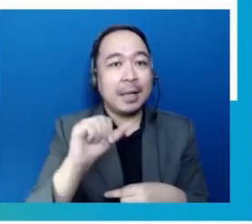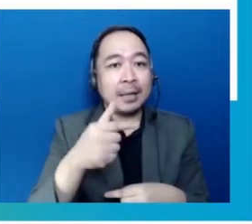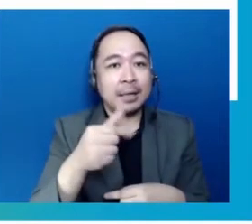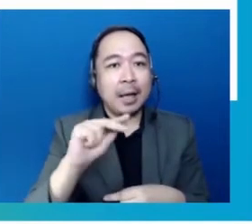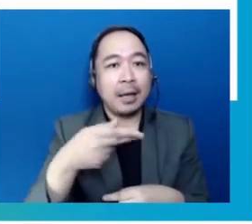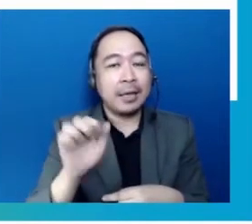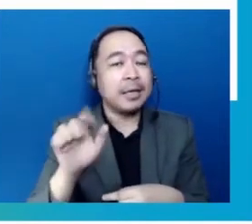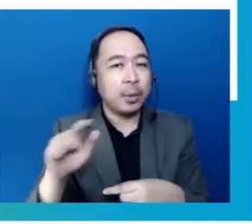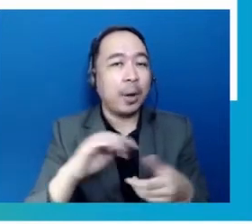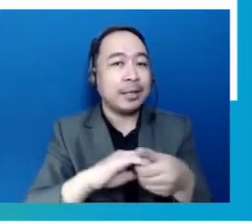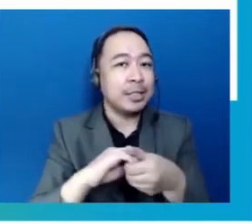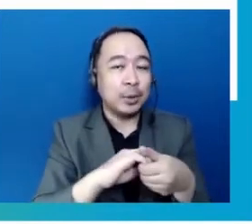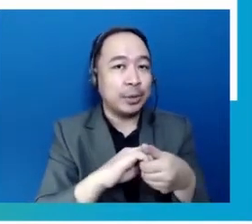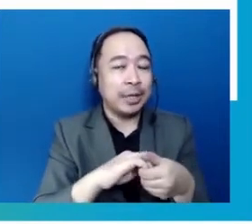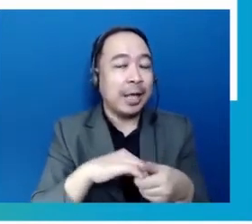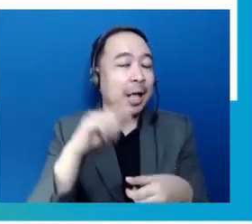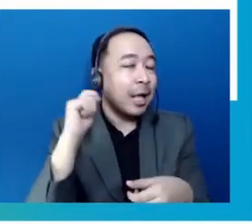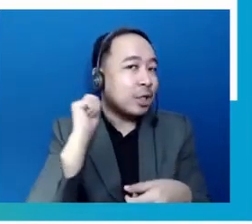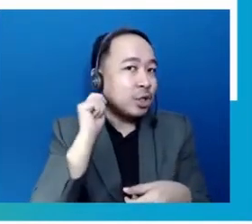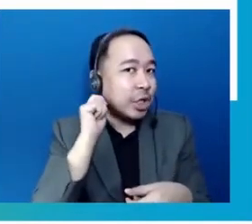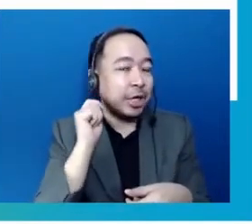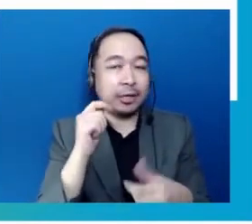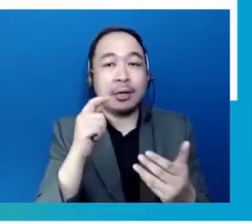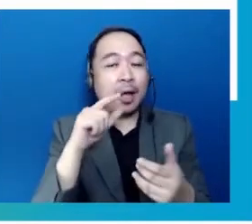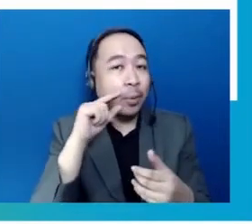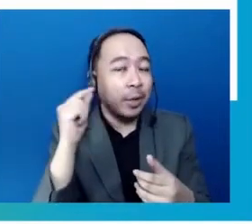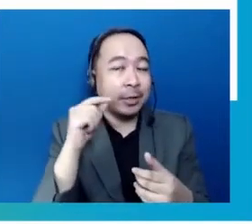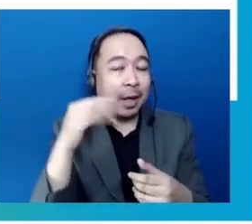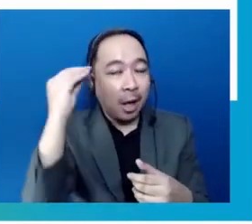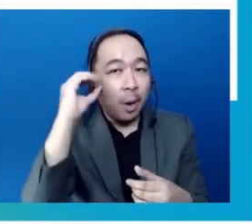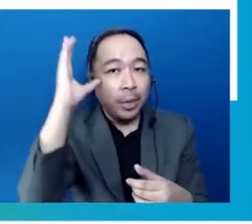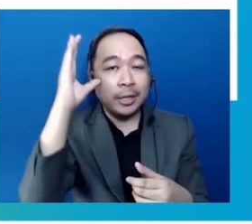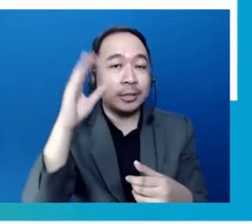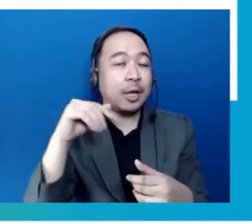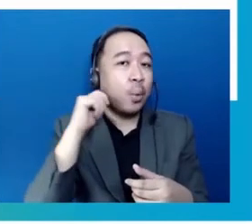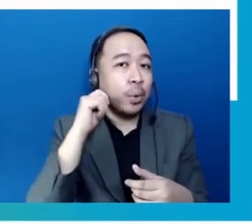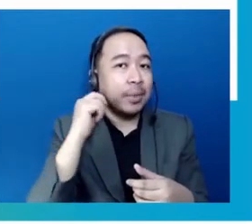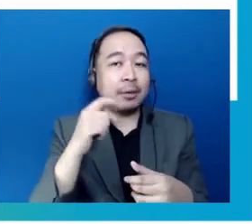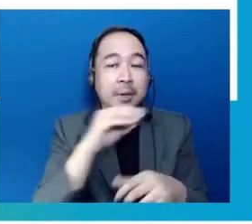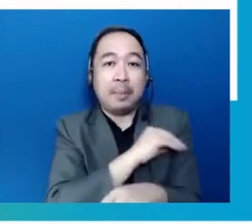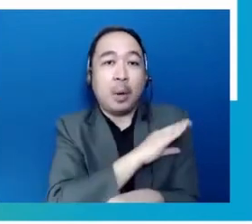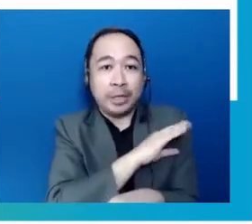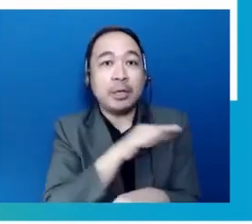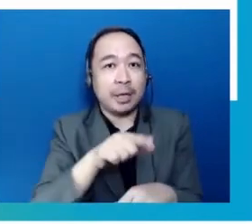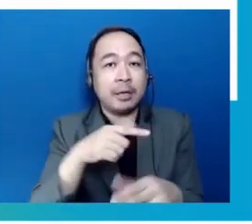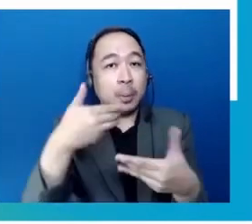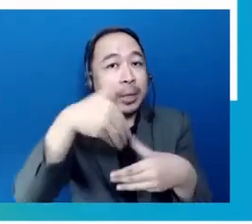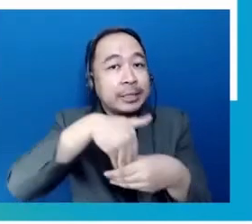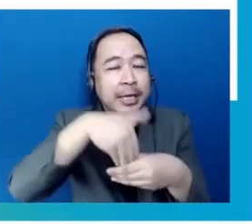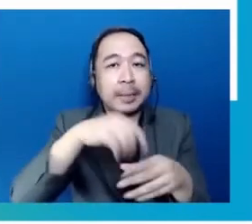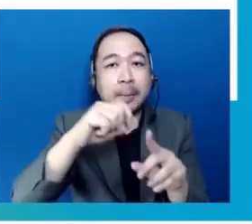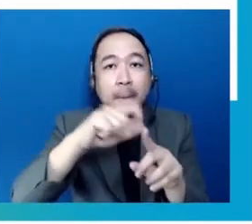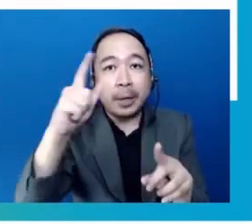Gender Awareness and Human Empowerment. It is a non-government social and development organization in Pakistan,